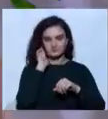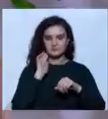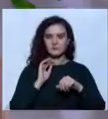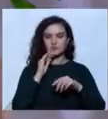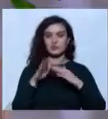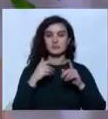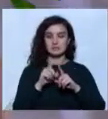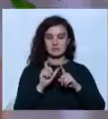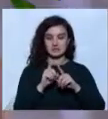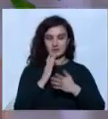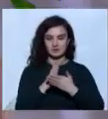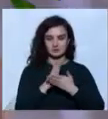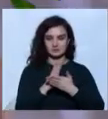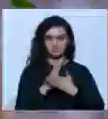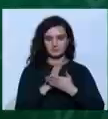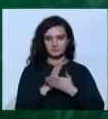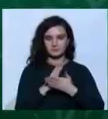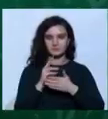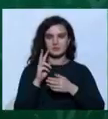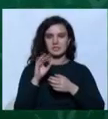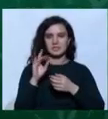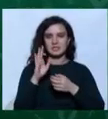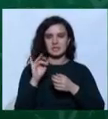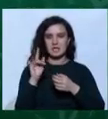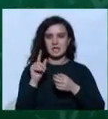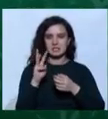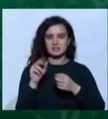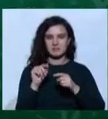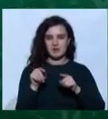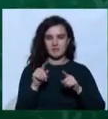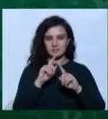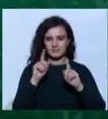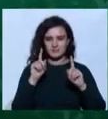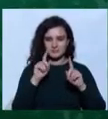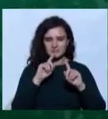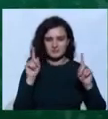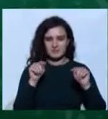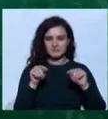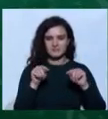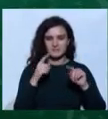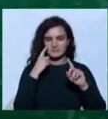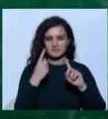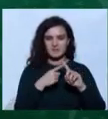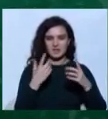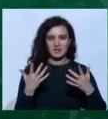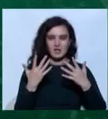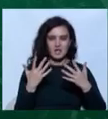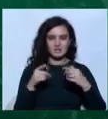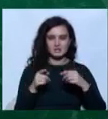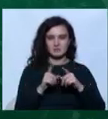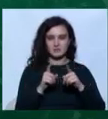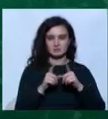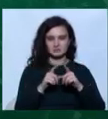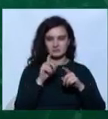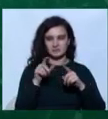last word is charisma. Charisma. This is the charm or attractiveness in a character that can